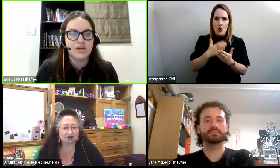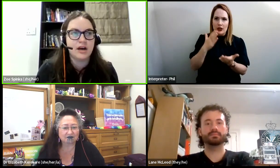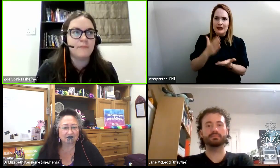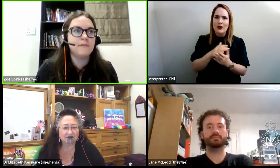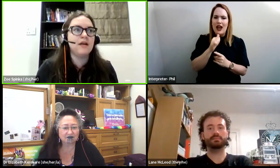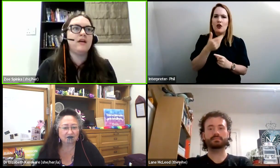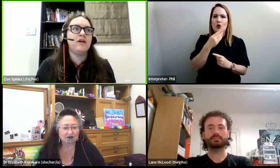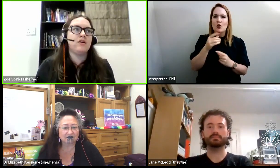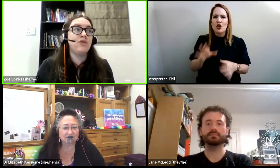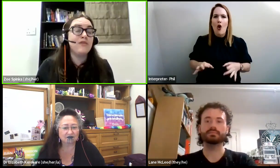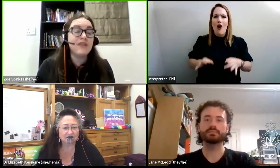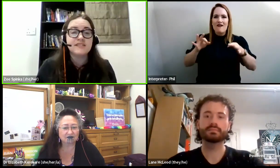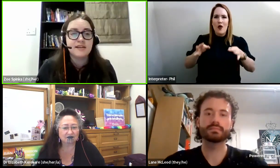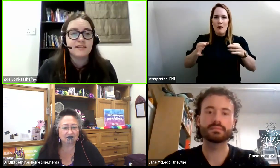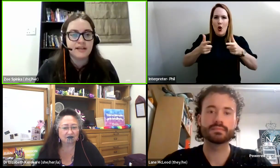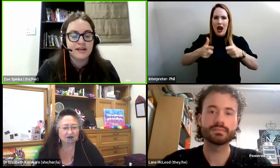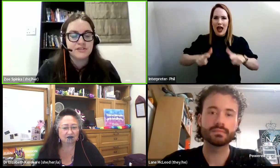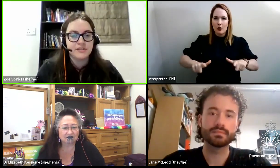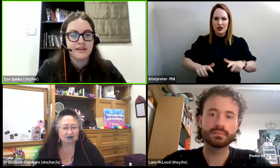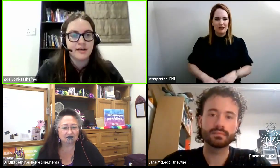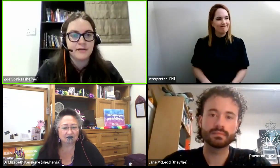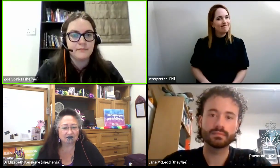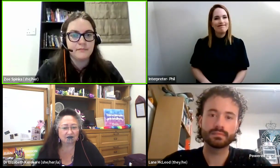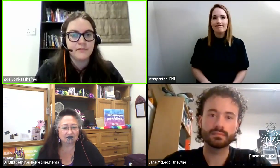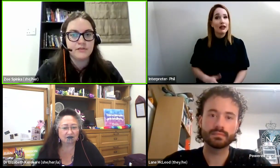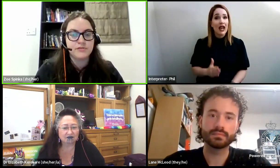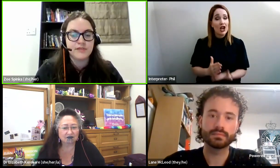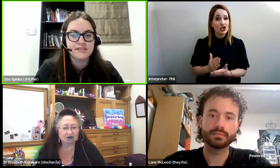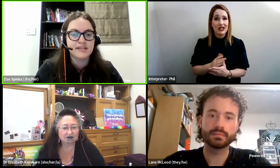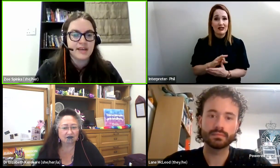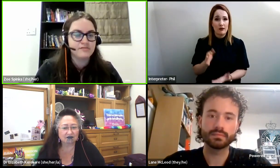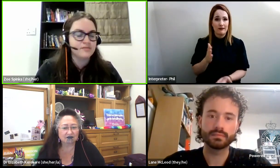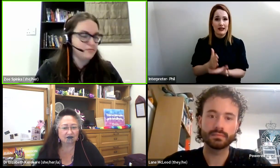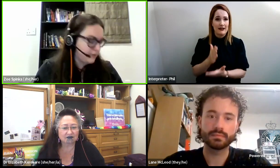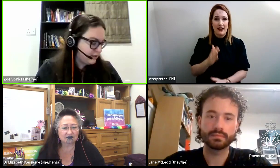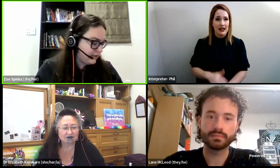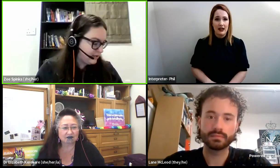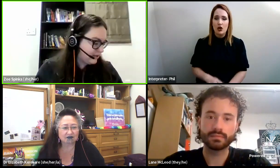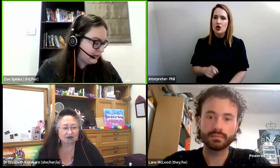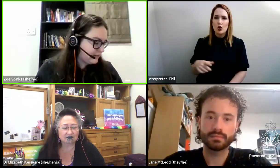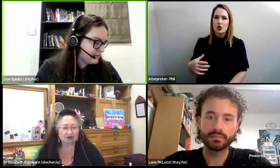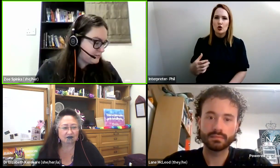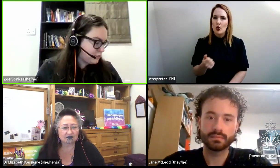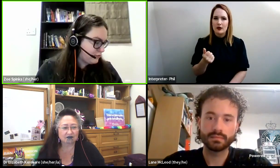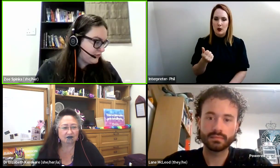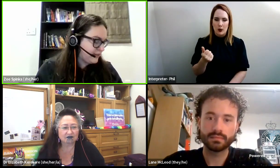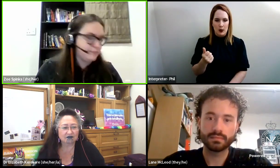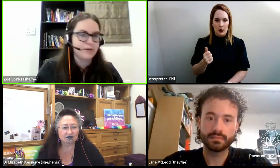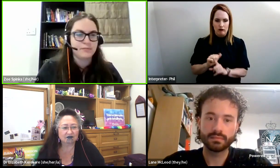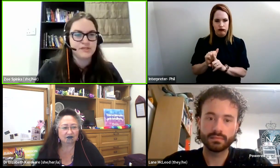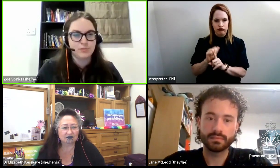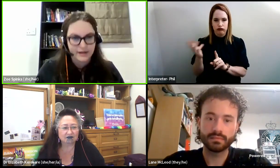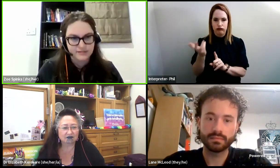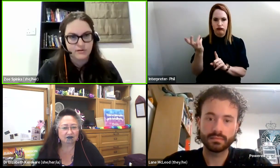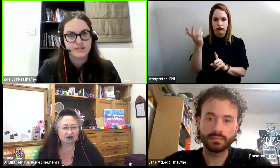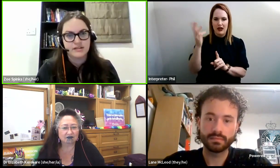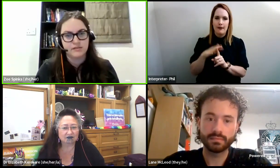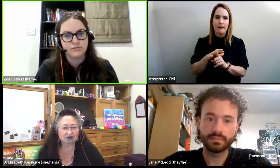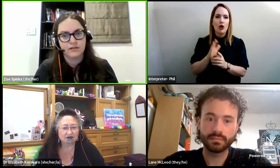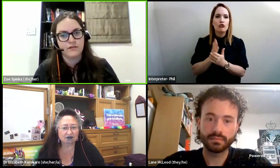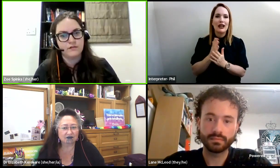language? Not necessarily, actually. You don't necessarily have to be, I think it's more thinking about